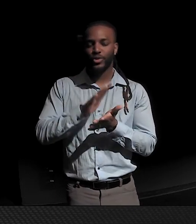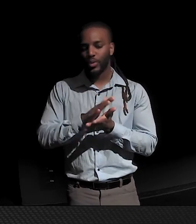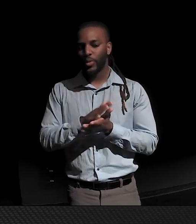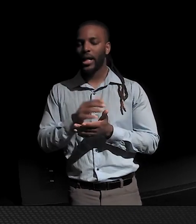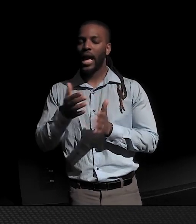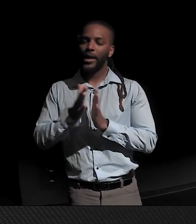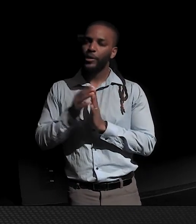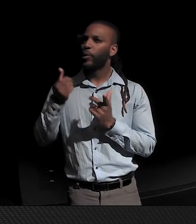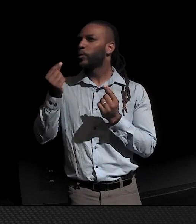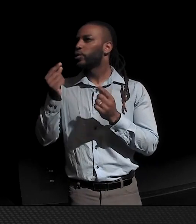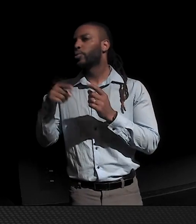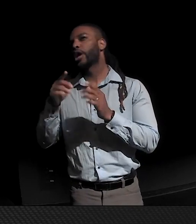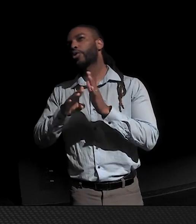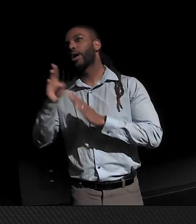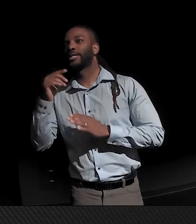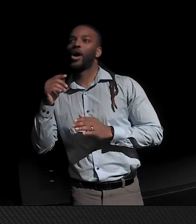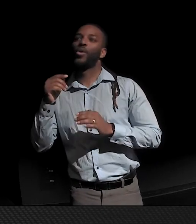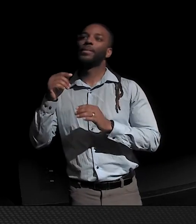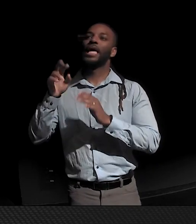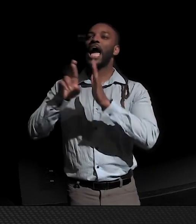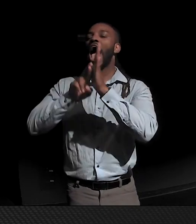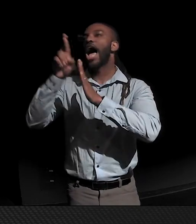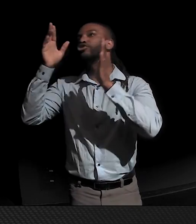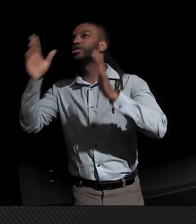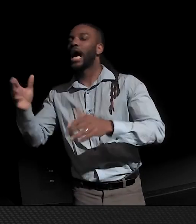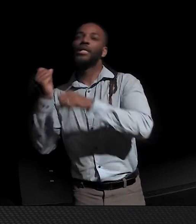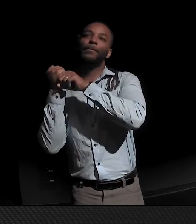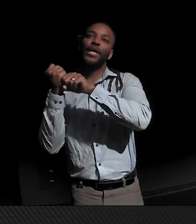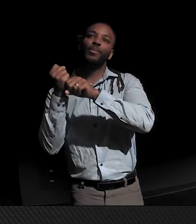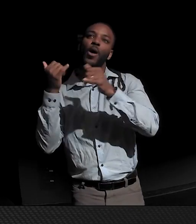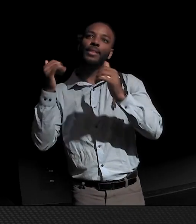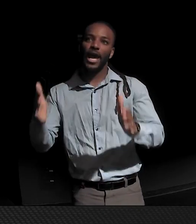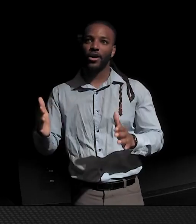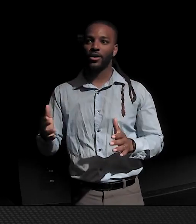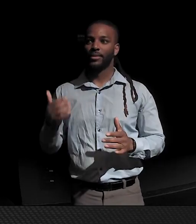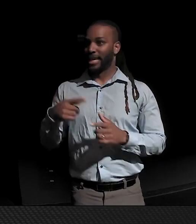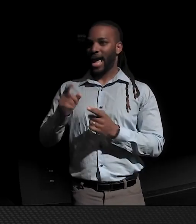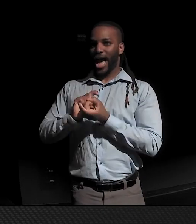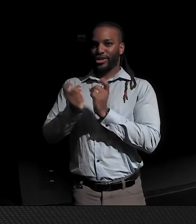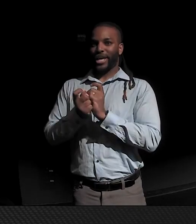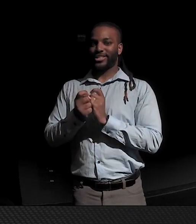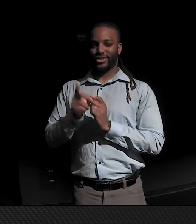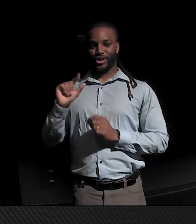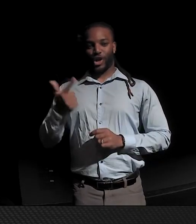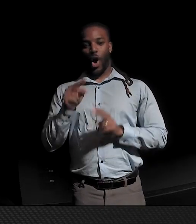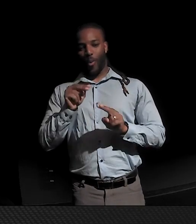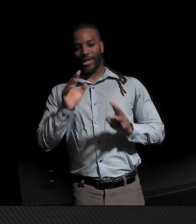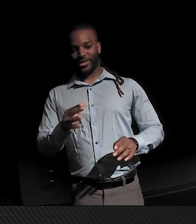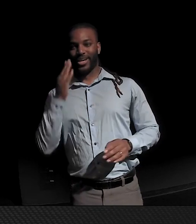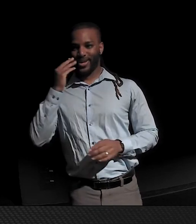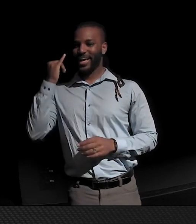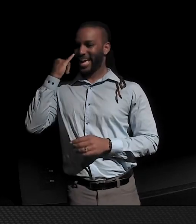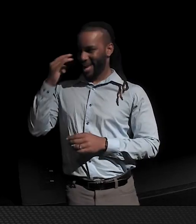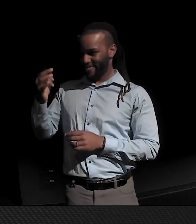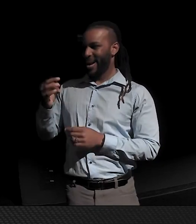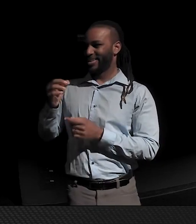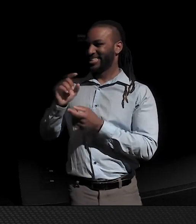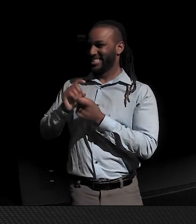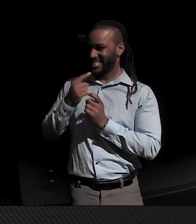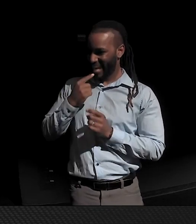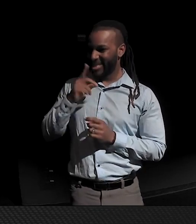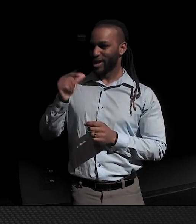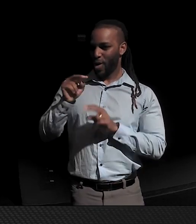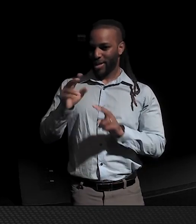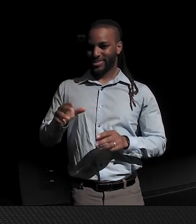to be where you grow up? And I would say, like, astronaut and baseball player. But that year, I changed to dog watcher, because I knew if I was a dog watcher, I would make money. I